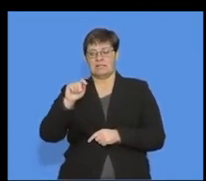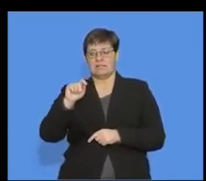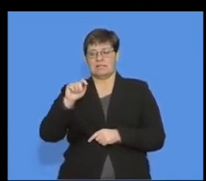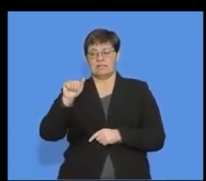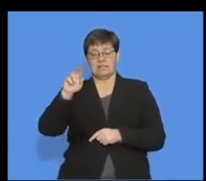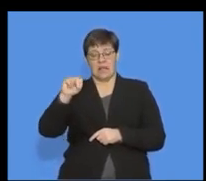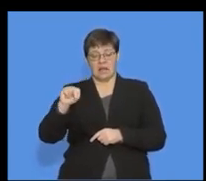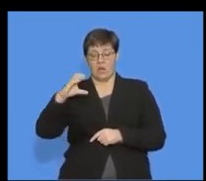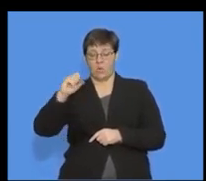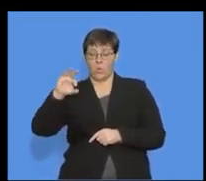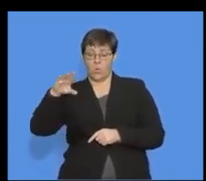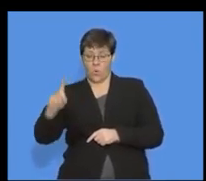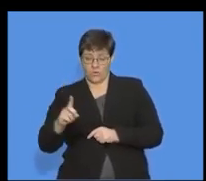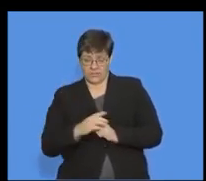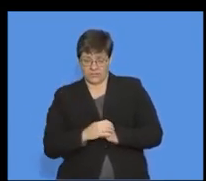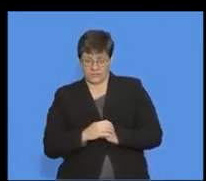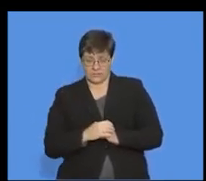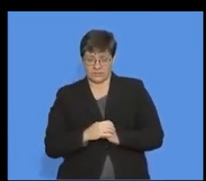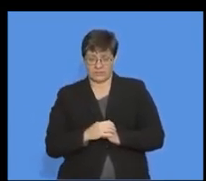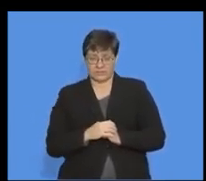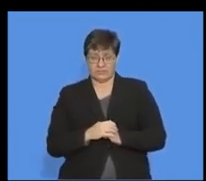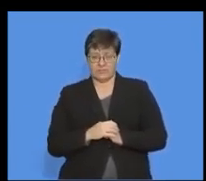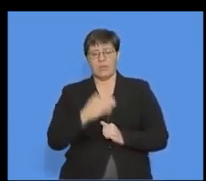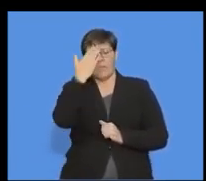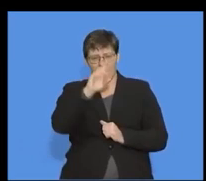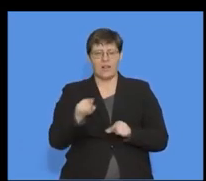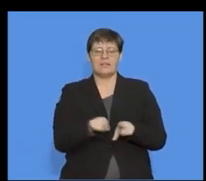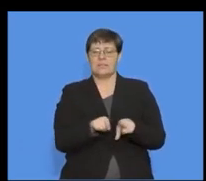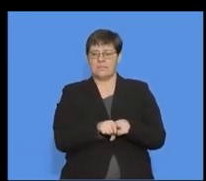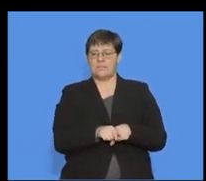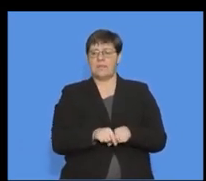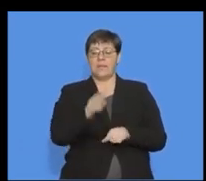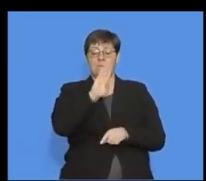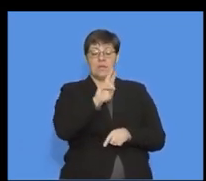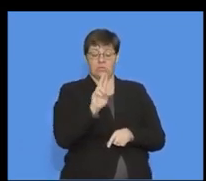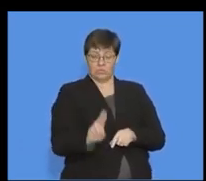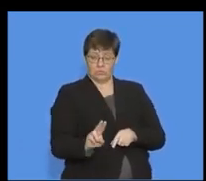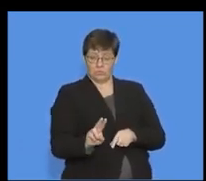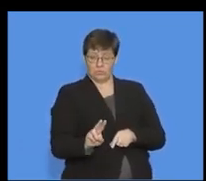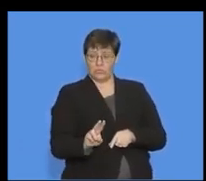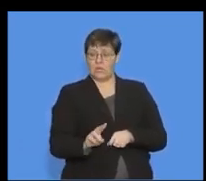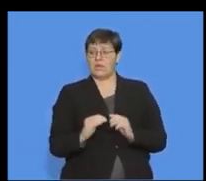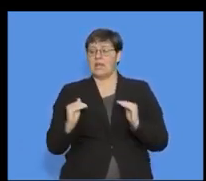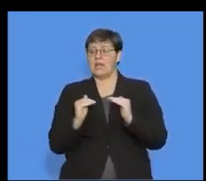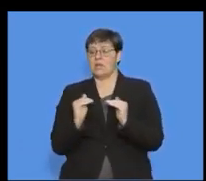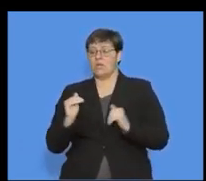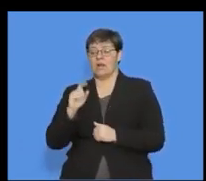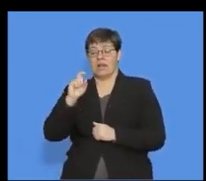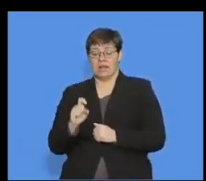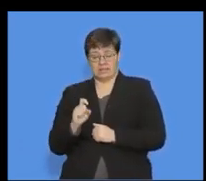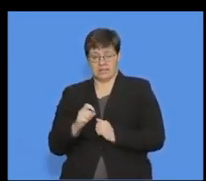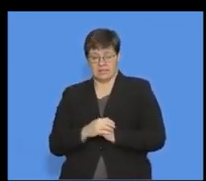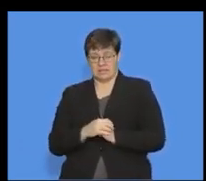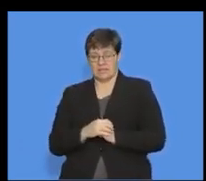chord, right? This will be 10 chord. And then I know also that B2 will be equal